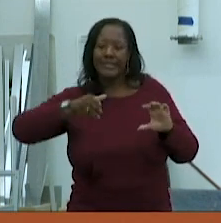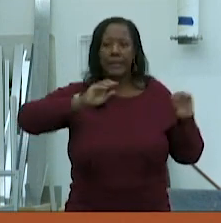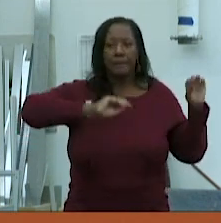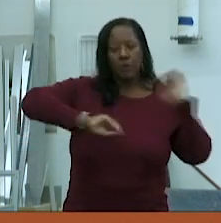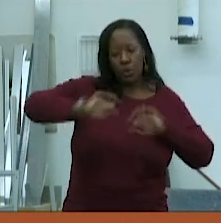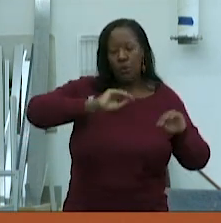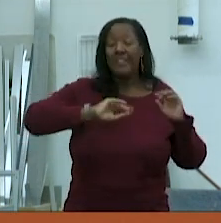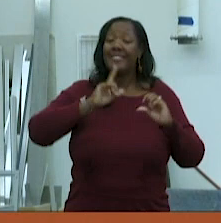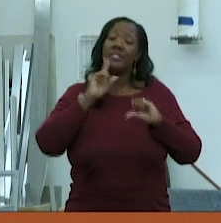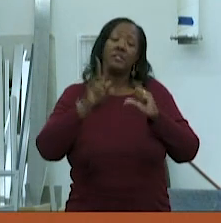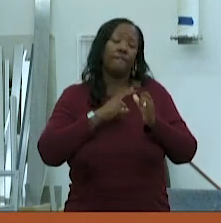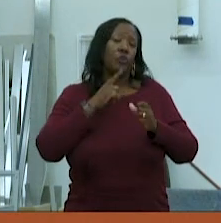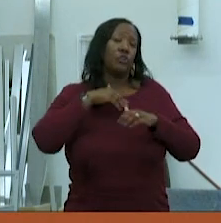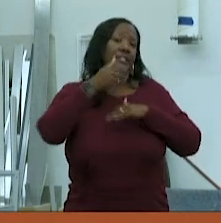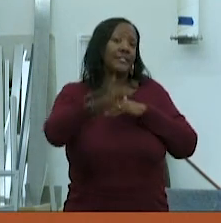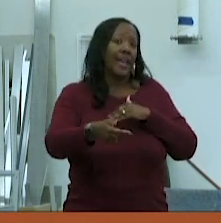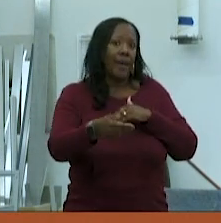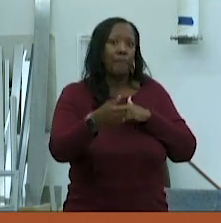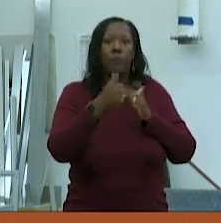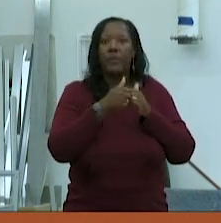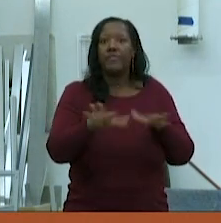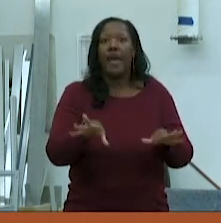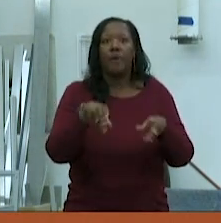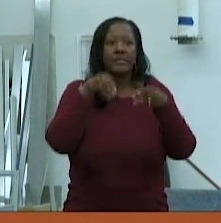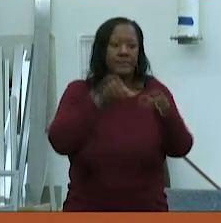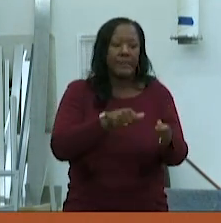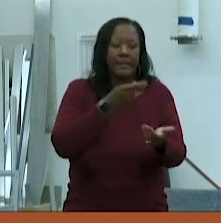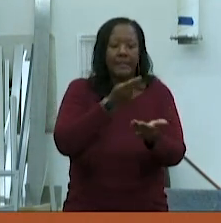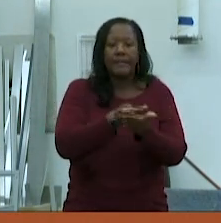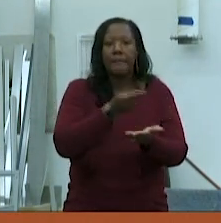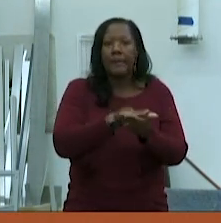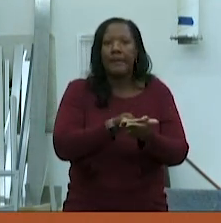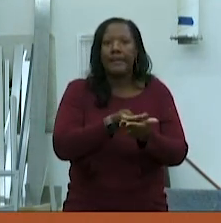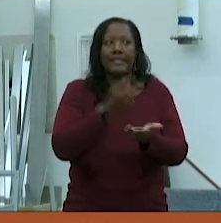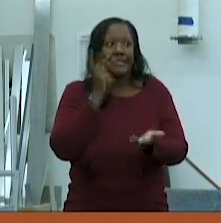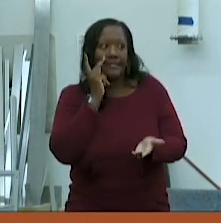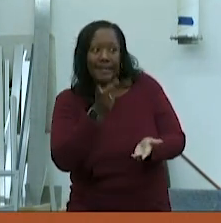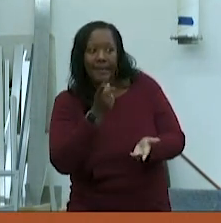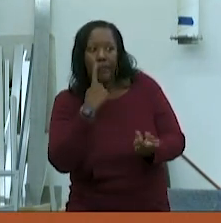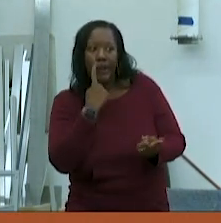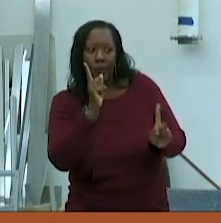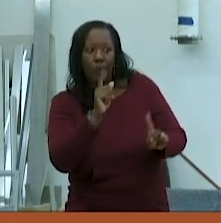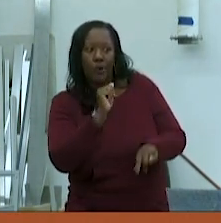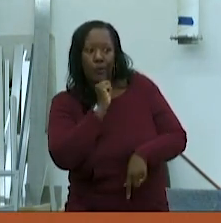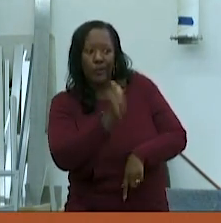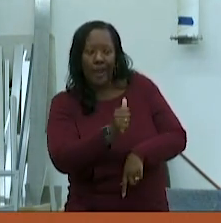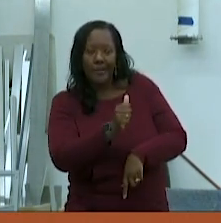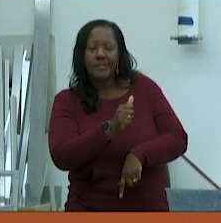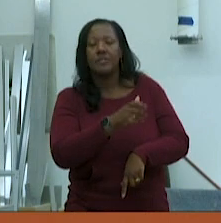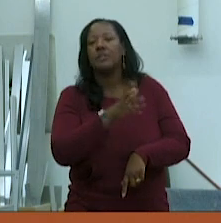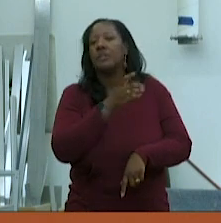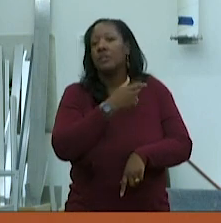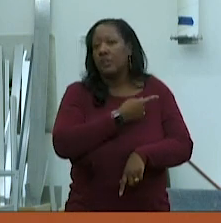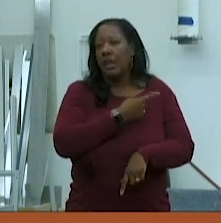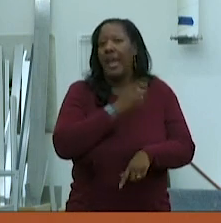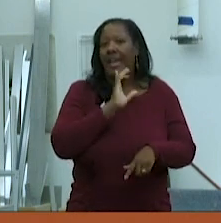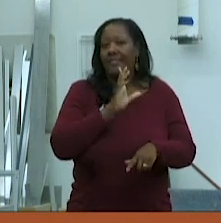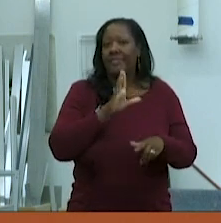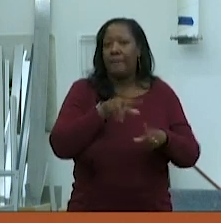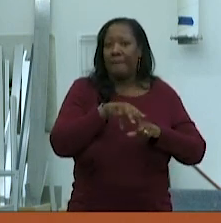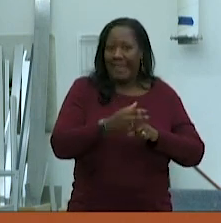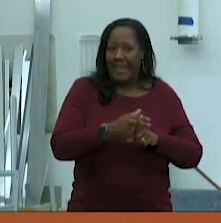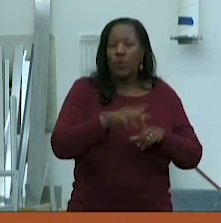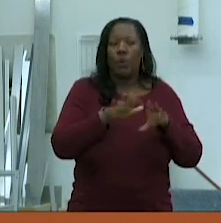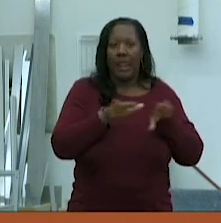great first step with, again, not spending the money in building something and seeing, does this actually work at like a basic mechanical level? And